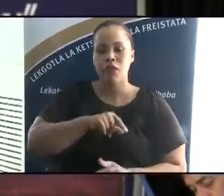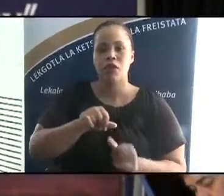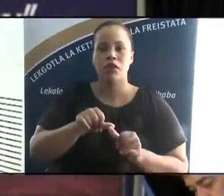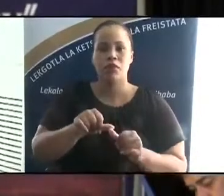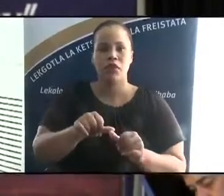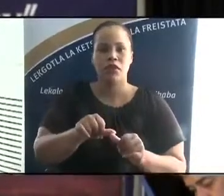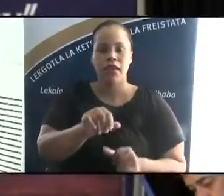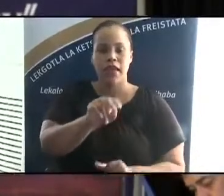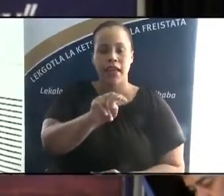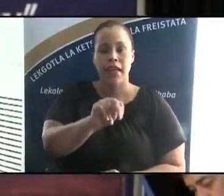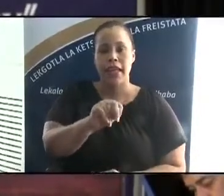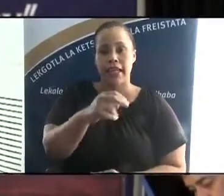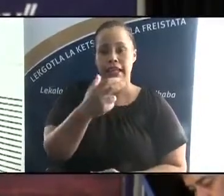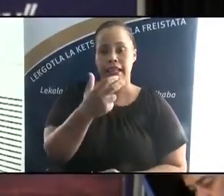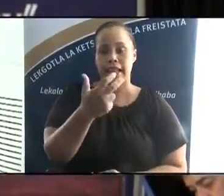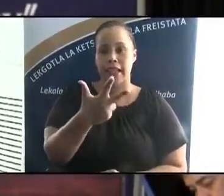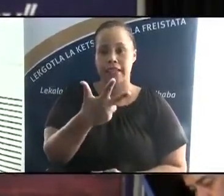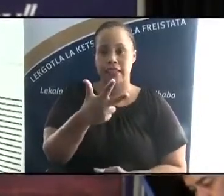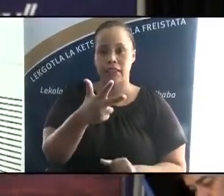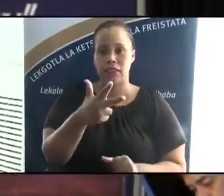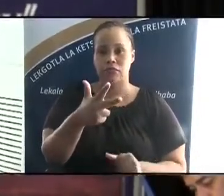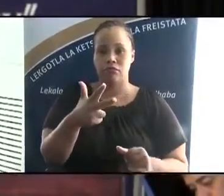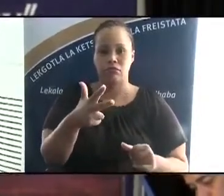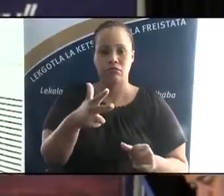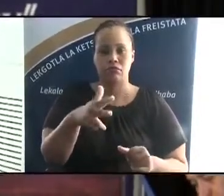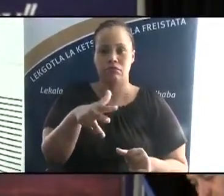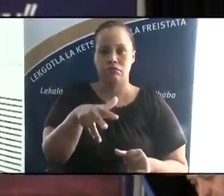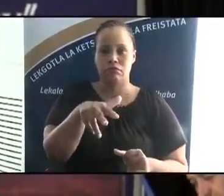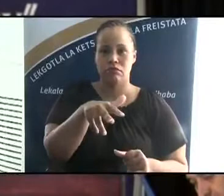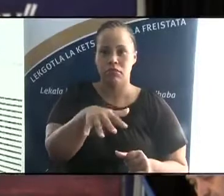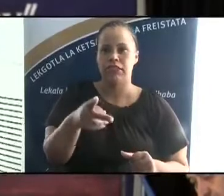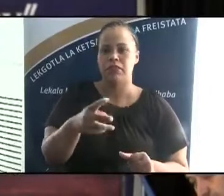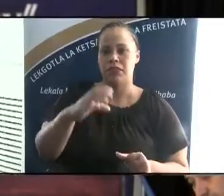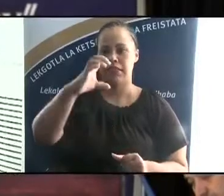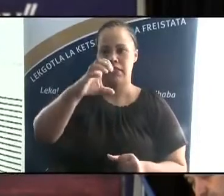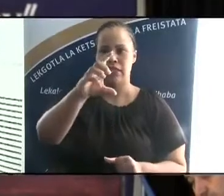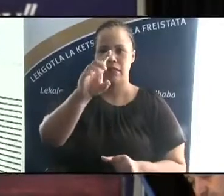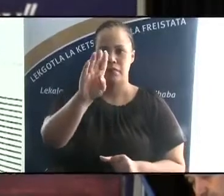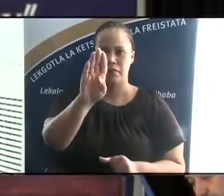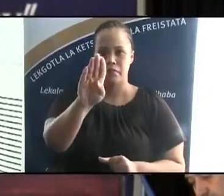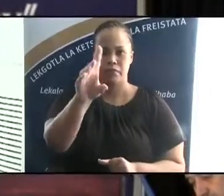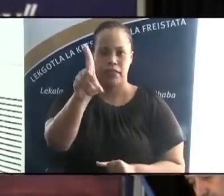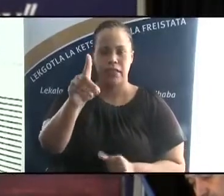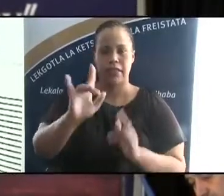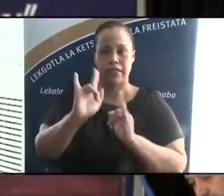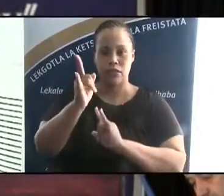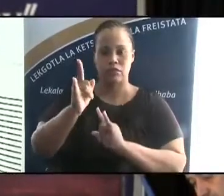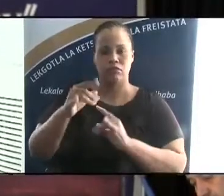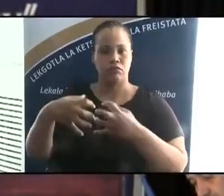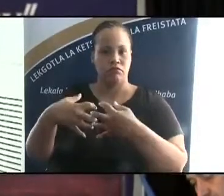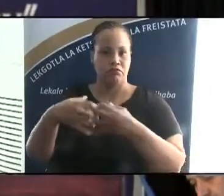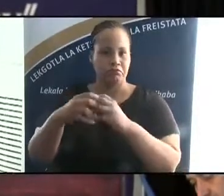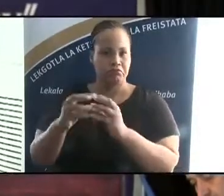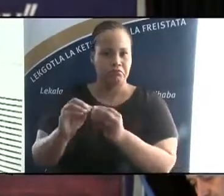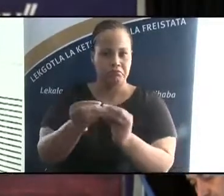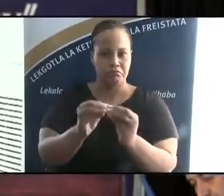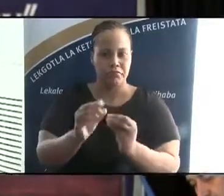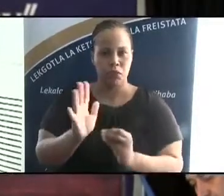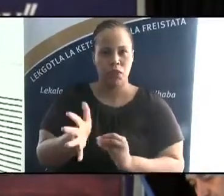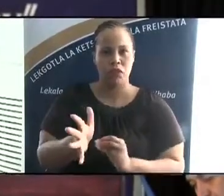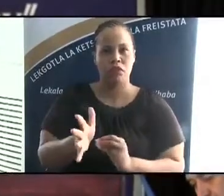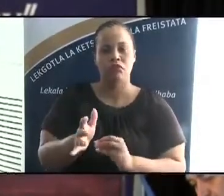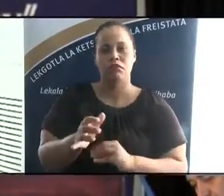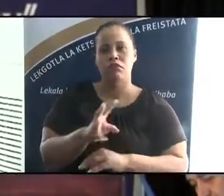N8 corridor and the regeneration of the CBD. Conditional grants allocated to Mangaung amount